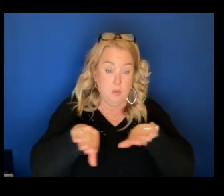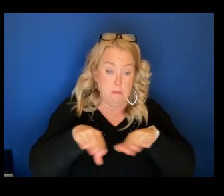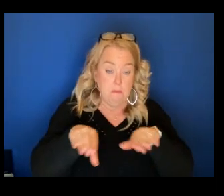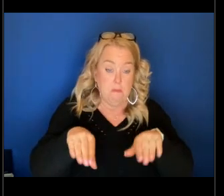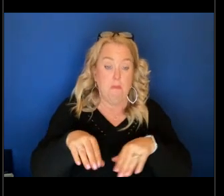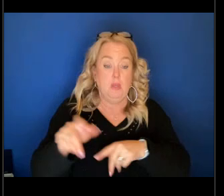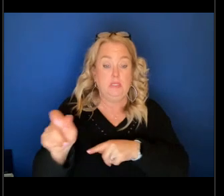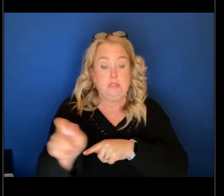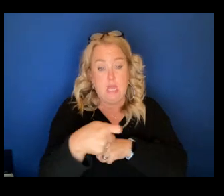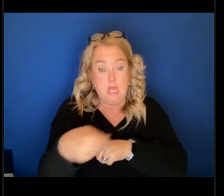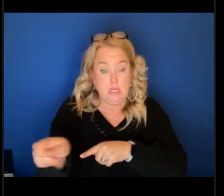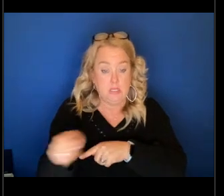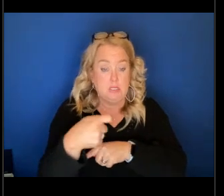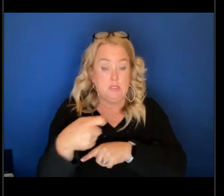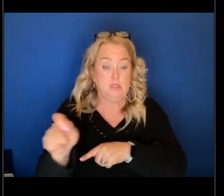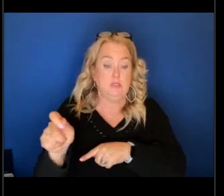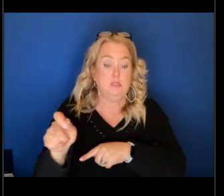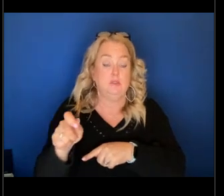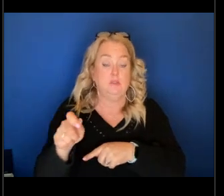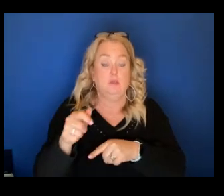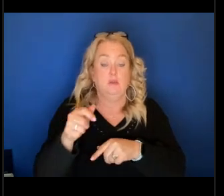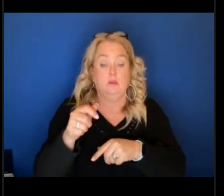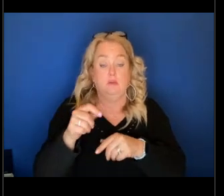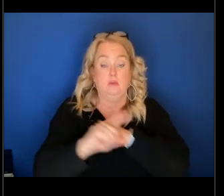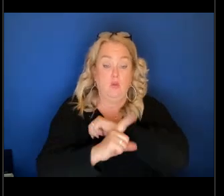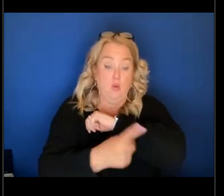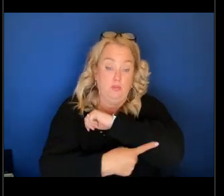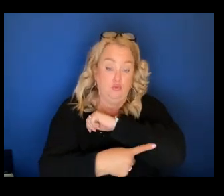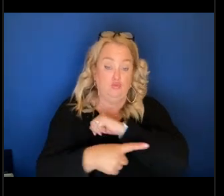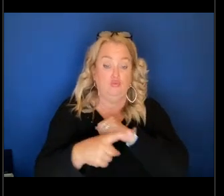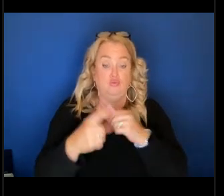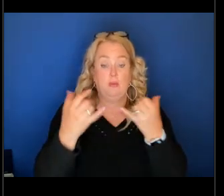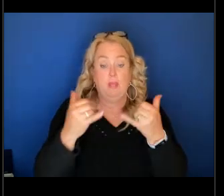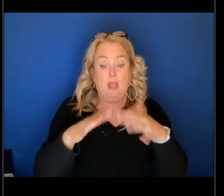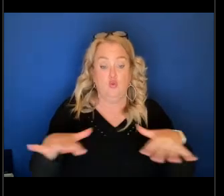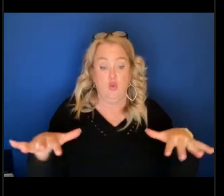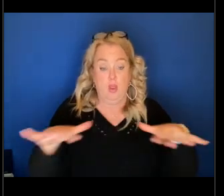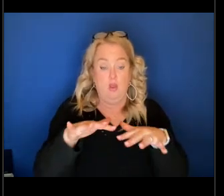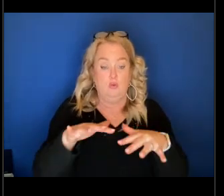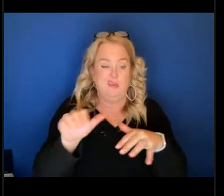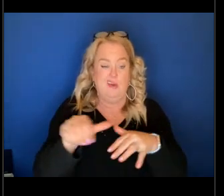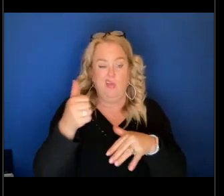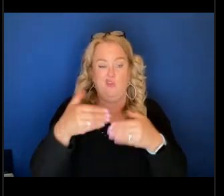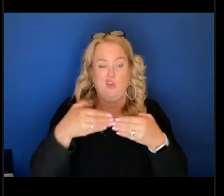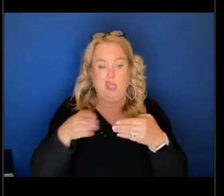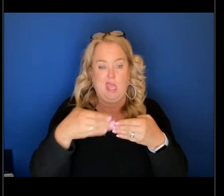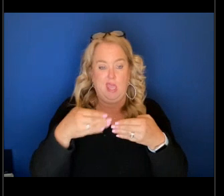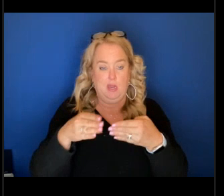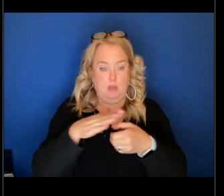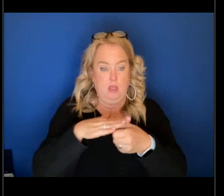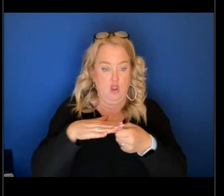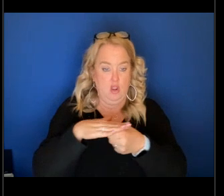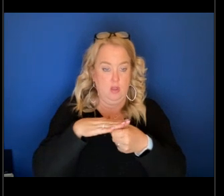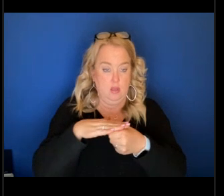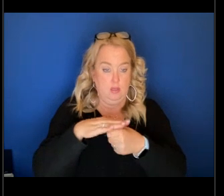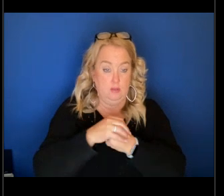swimming pools, tennis courts, enclosed dumpsters, playgrounds, and other gated